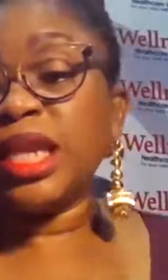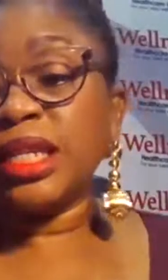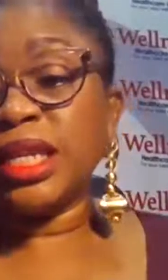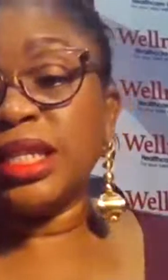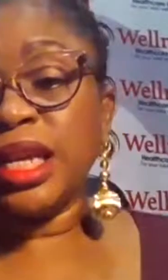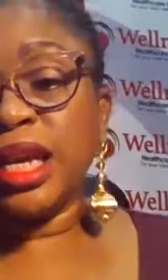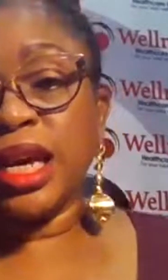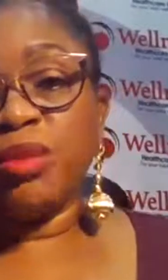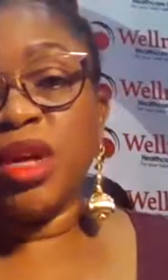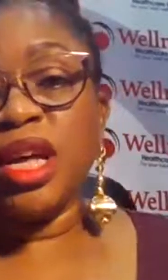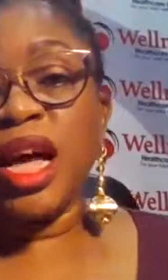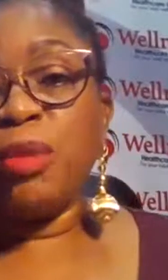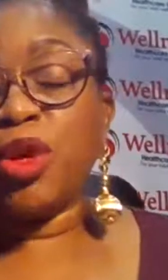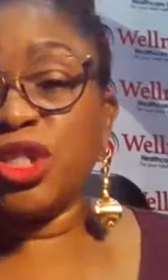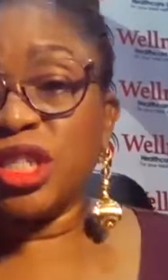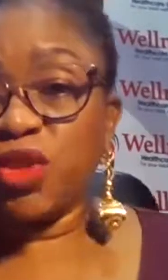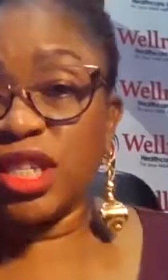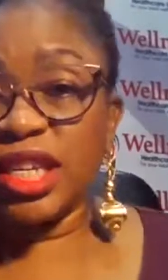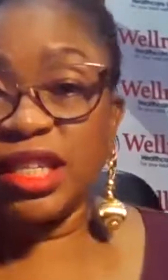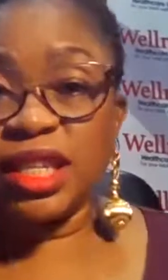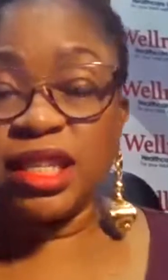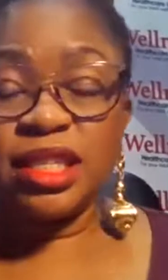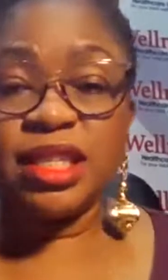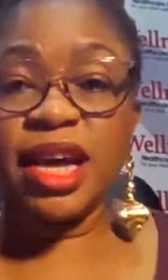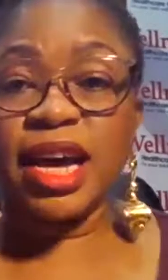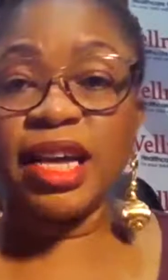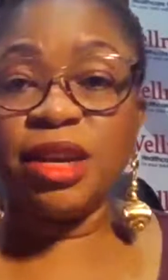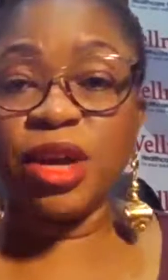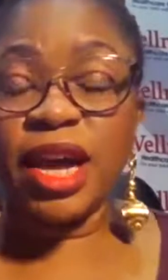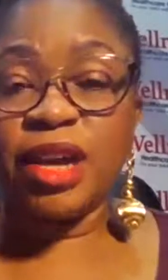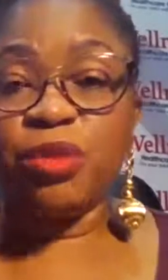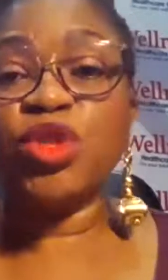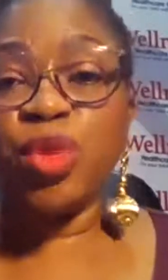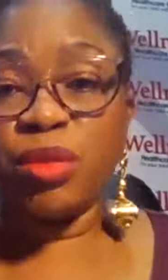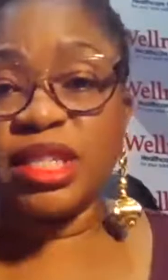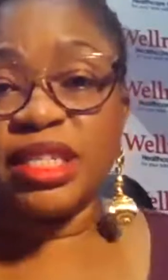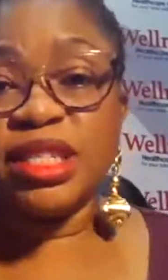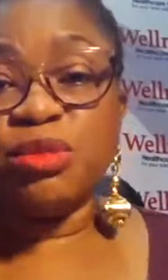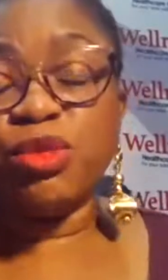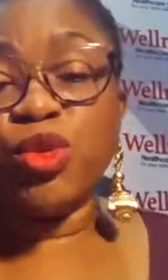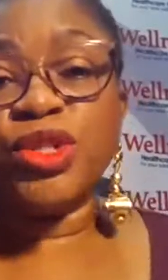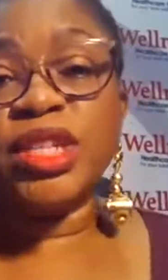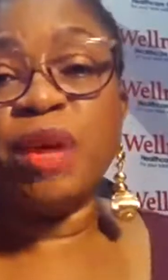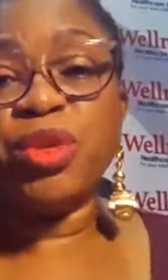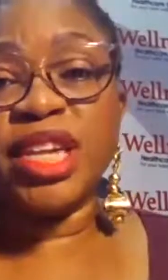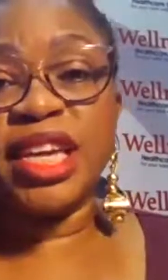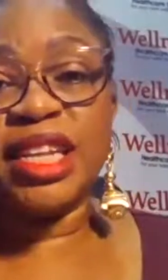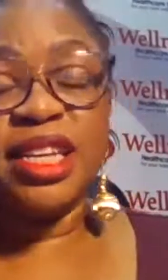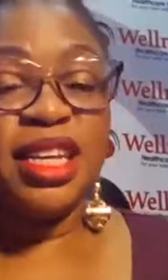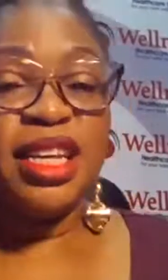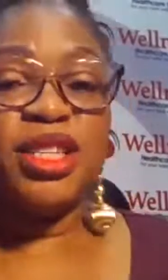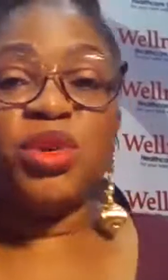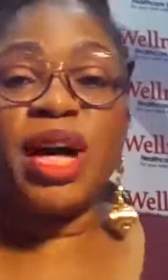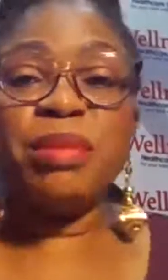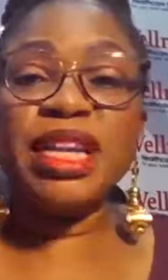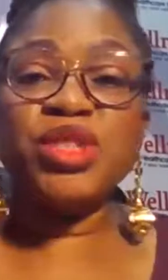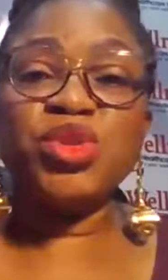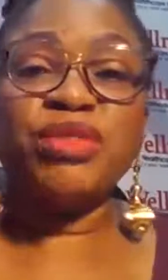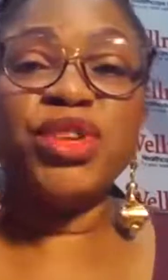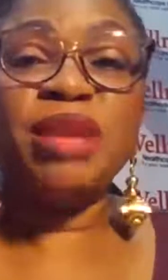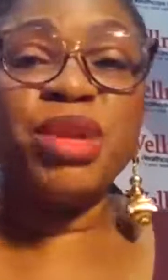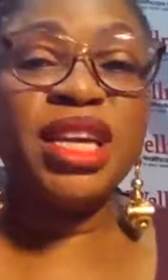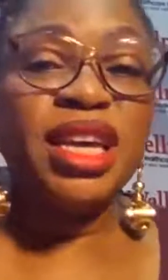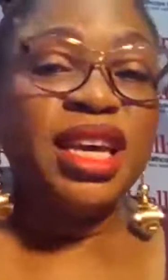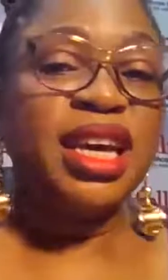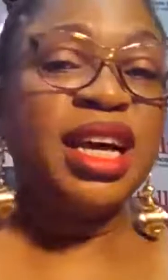we didn't start at 10 a.m. Apologies for the lateness. I want to promise that this wouldn't happen again. So I'm